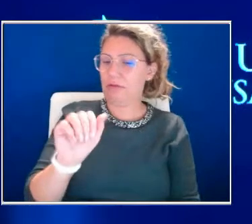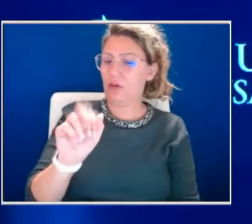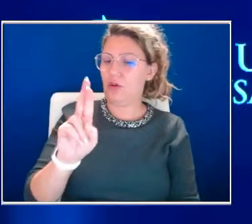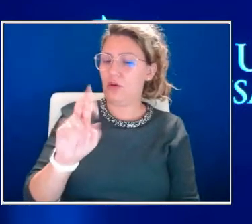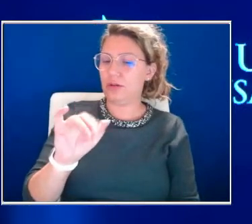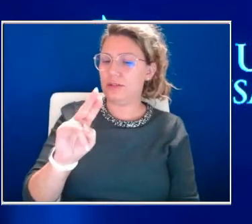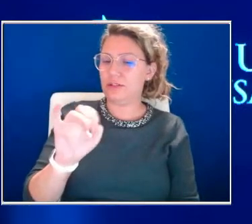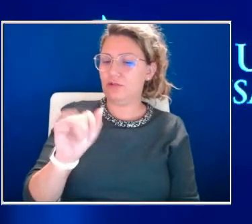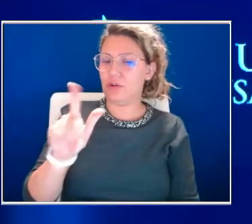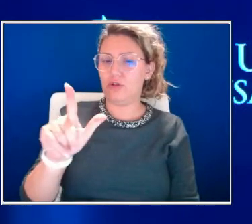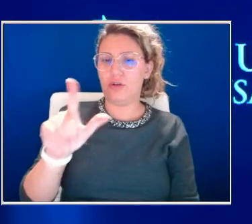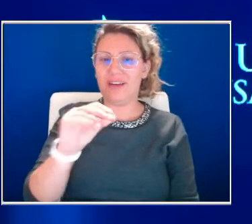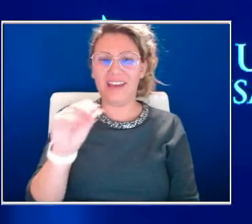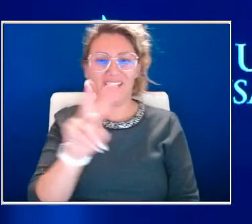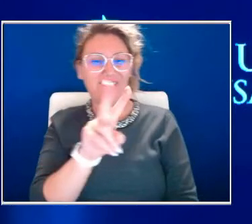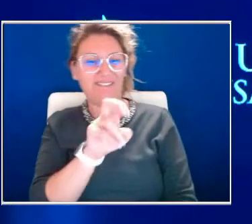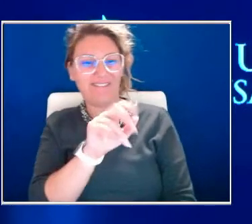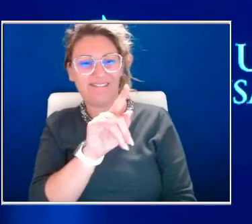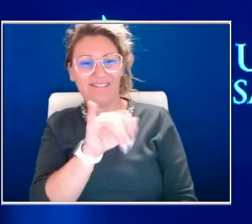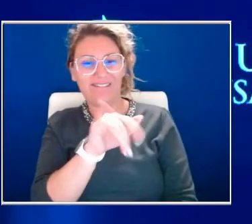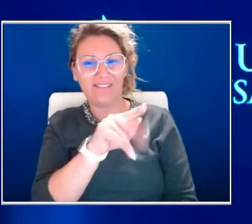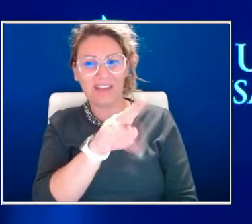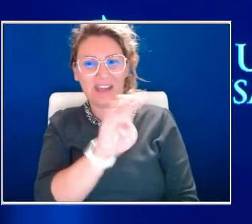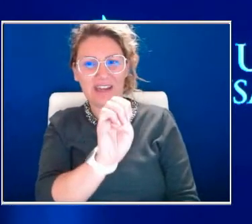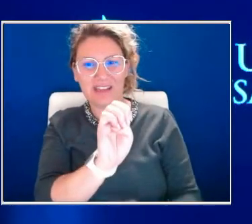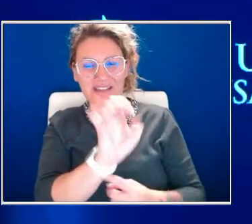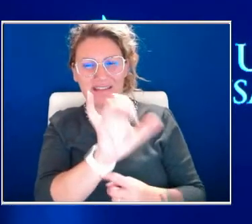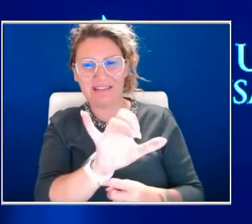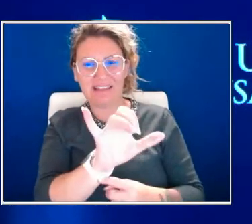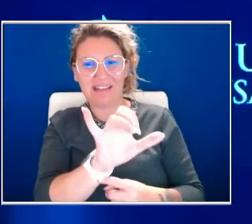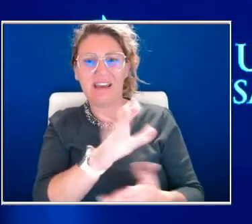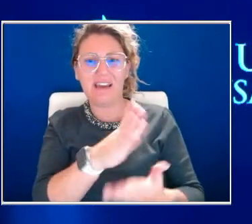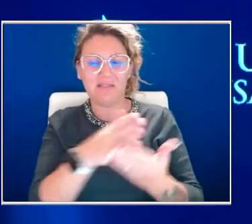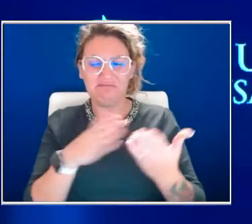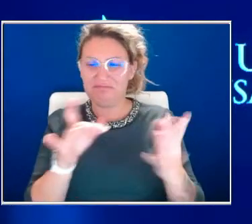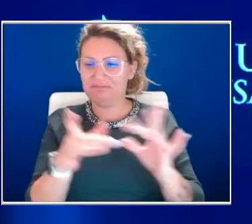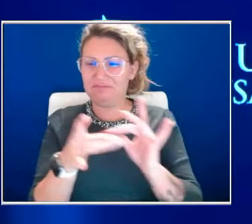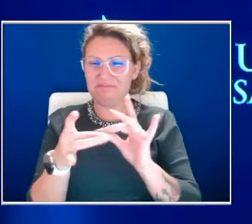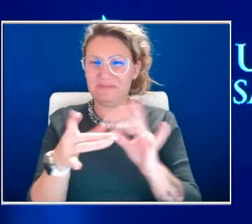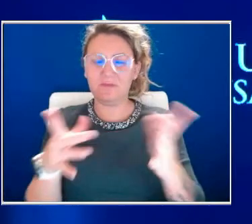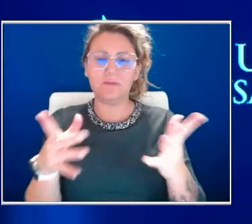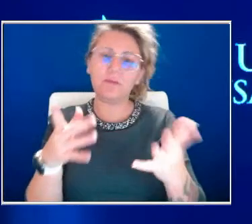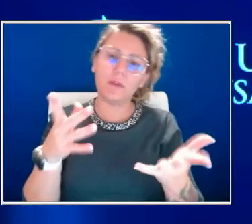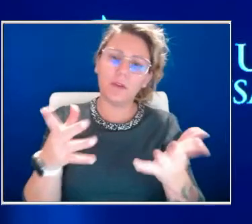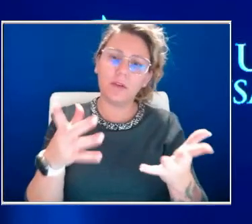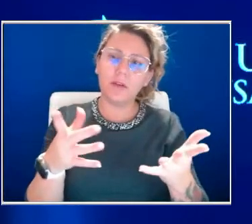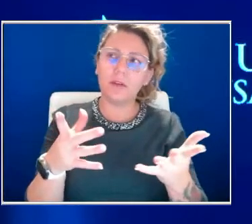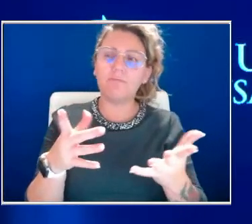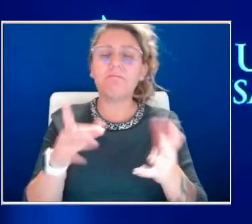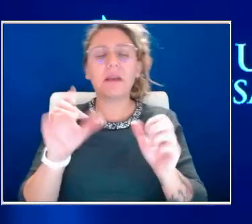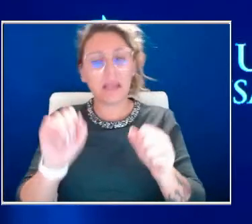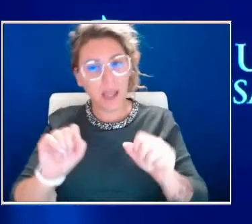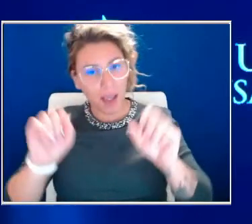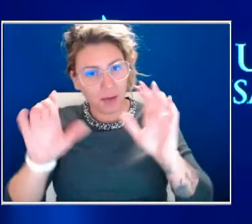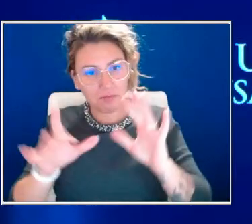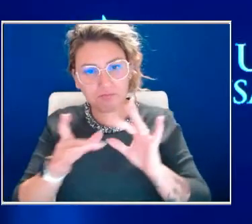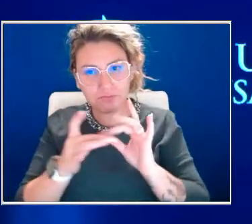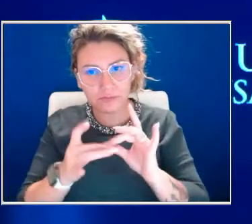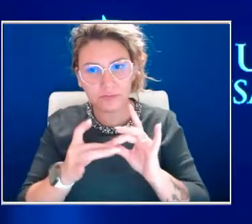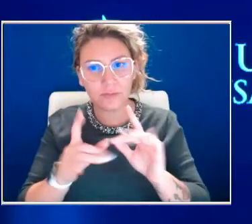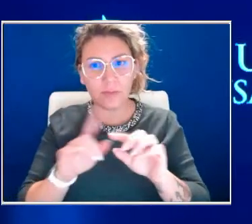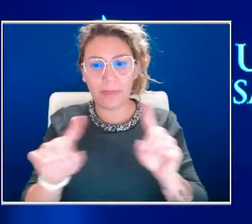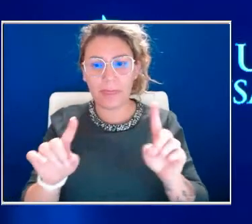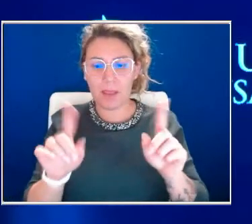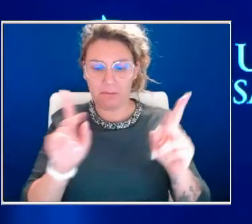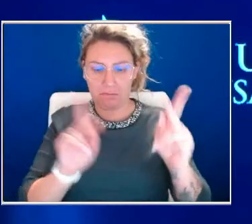are separate. They have different risk factors for developing each. It is possible, though, that patients with large varicose veins,